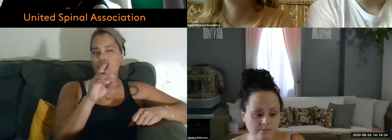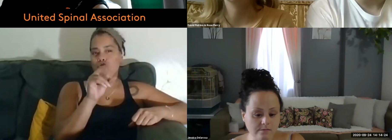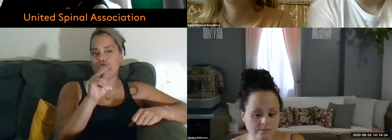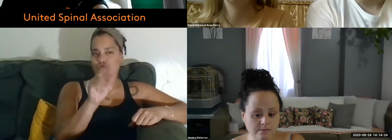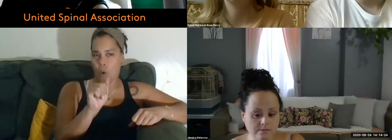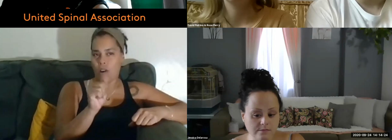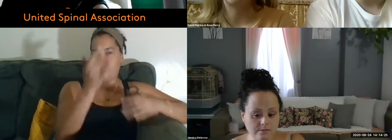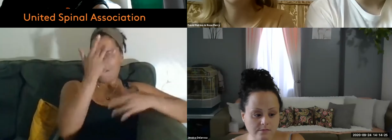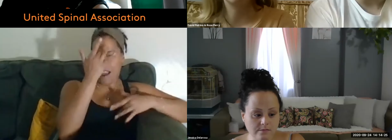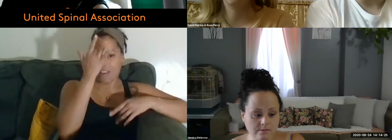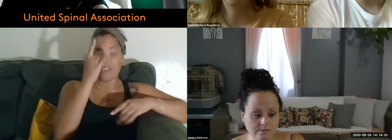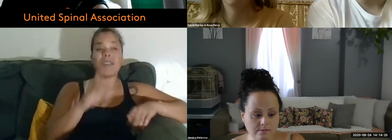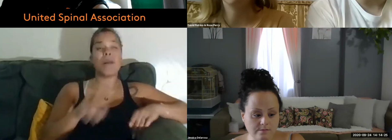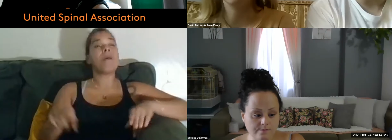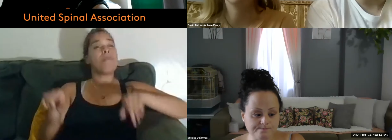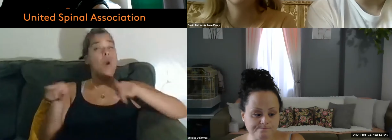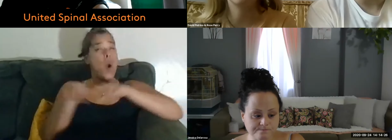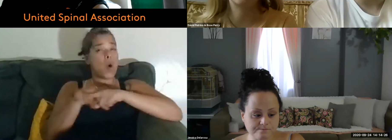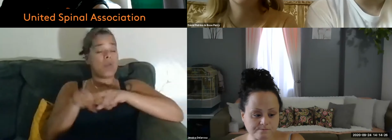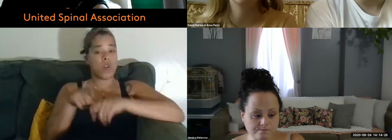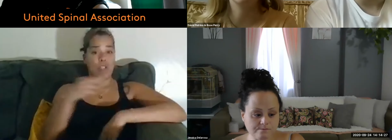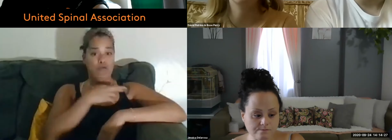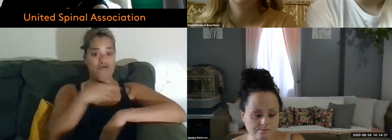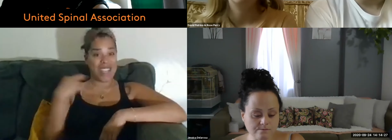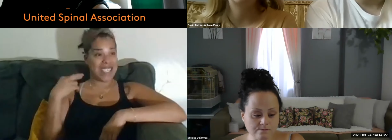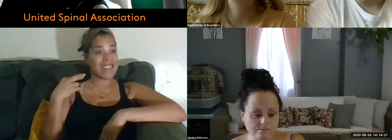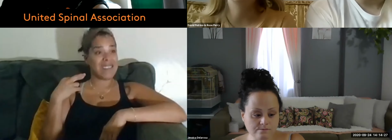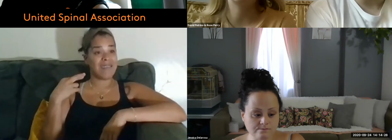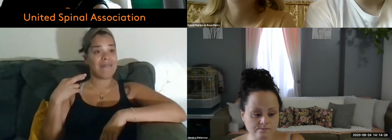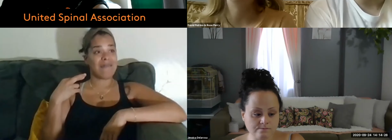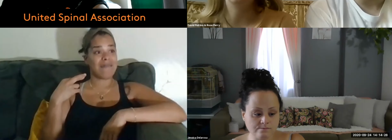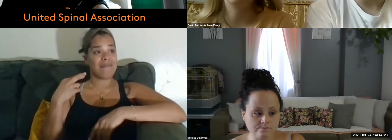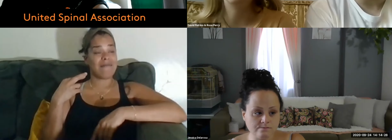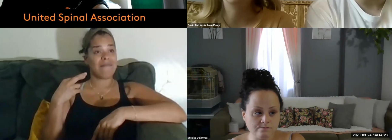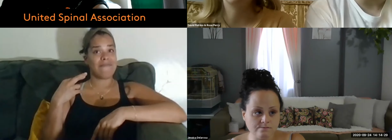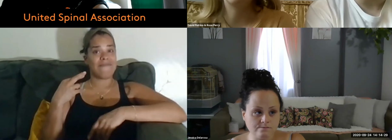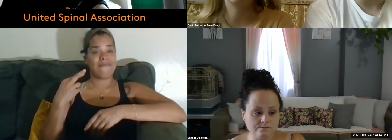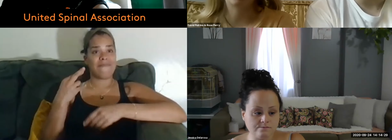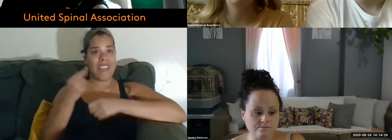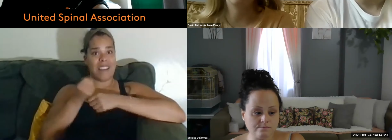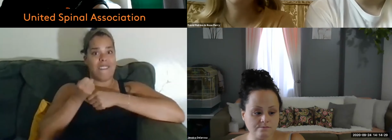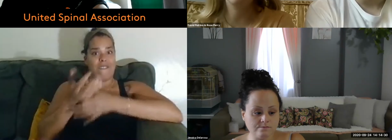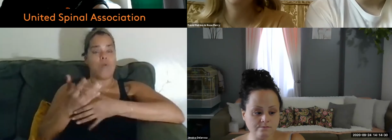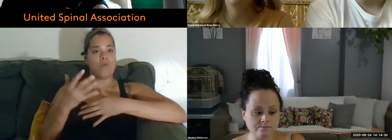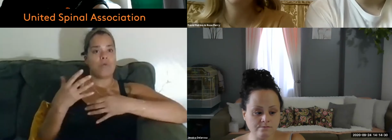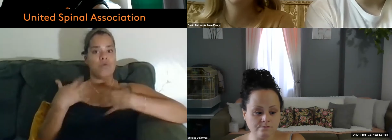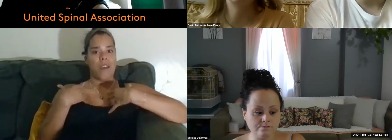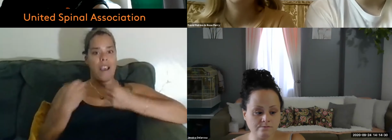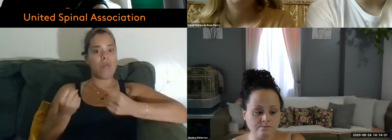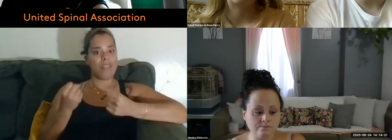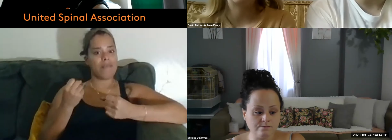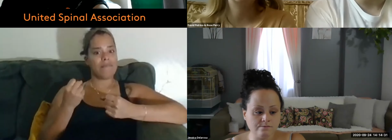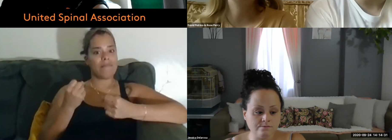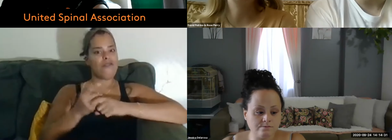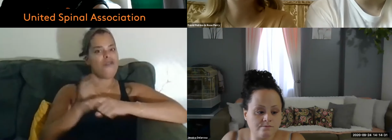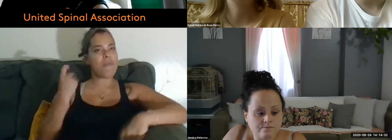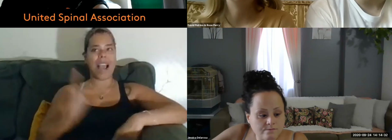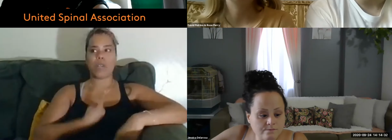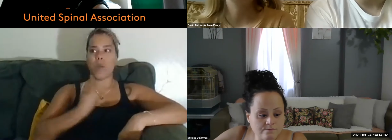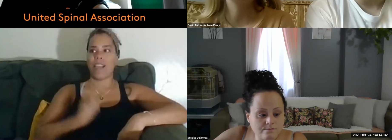comes with social isolation and social disconnection. So that's where technology comes into play for our organization, is how